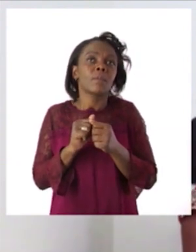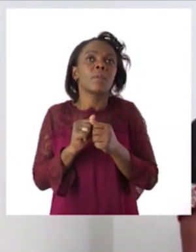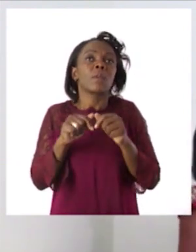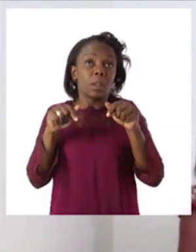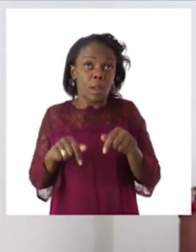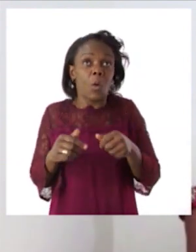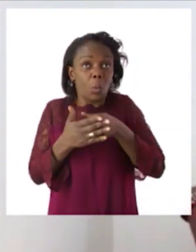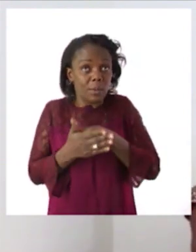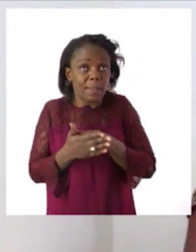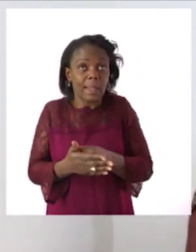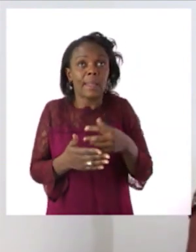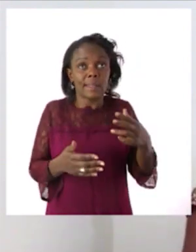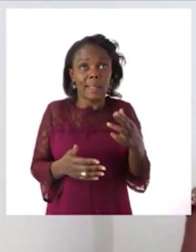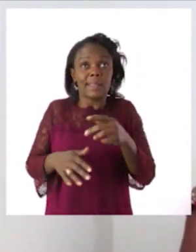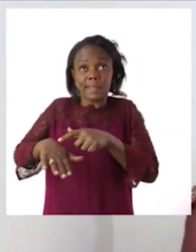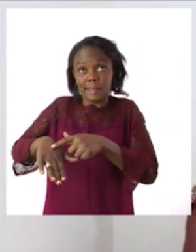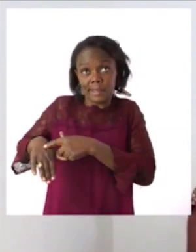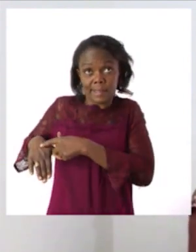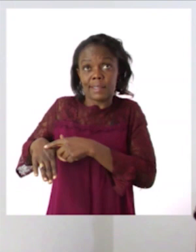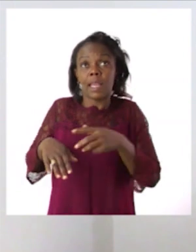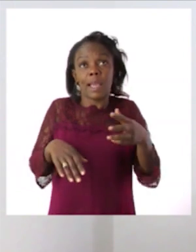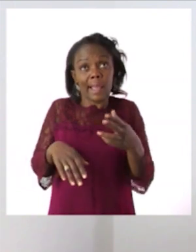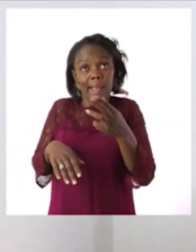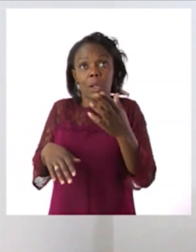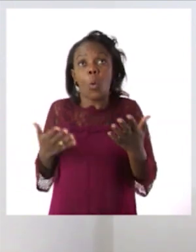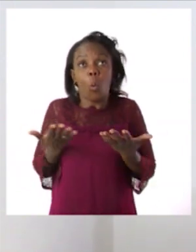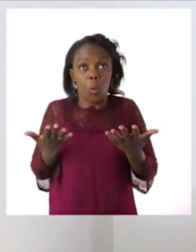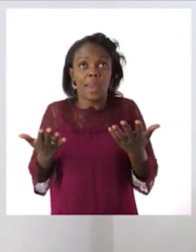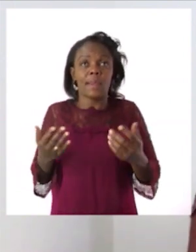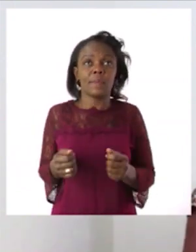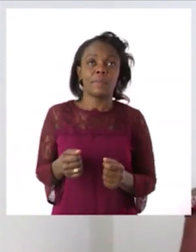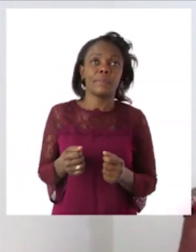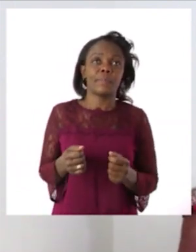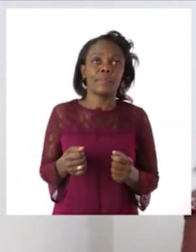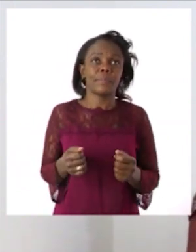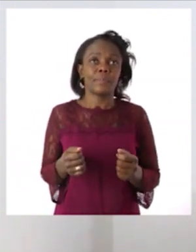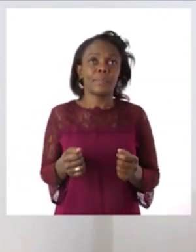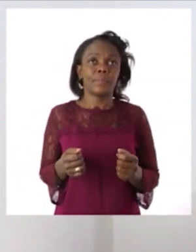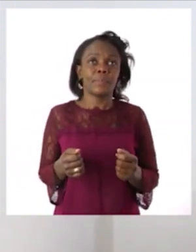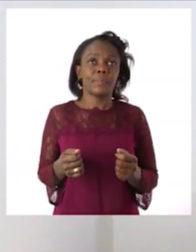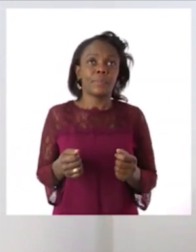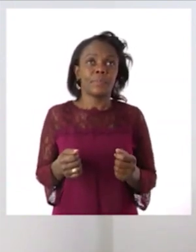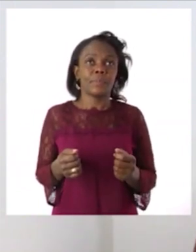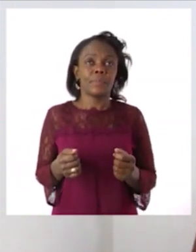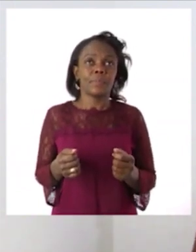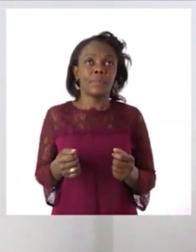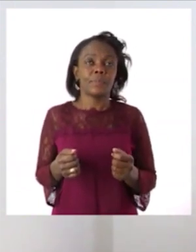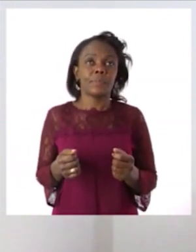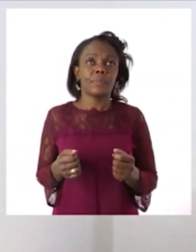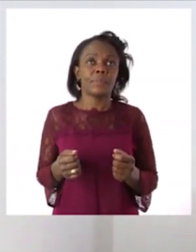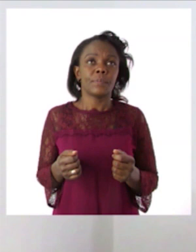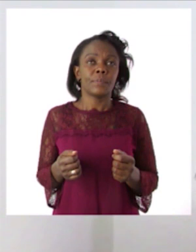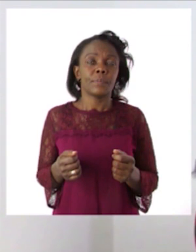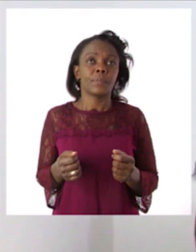cut yesterday and see where we are supposed to cut in order to determine our syllables which are in yesterday. We said there are 3